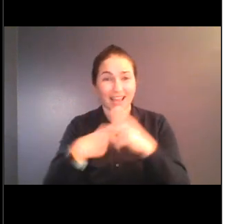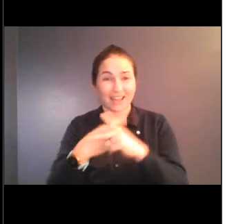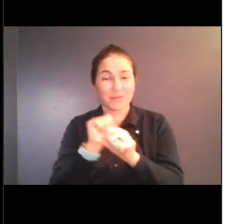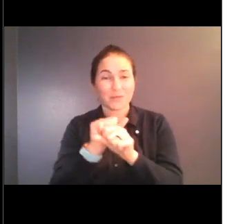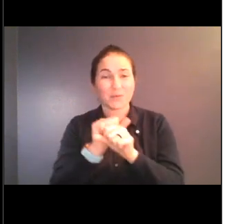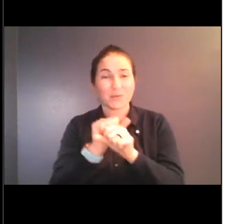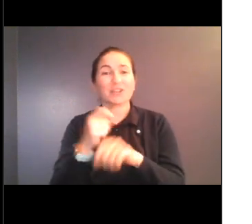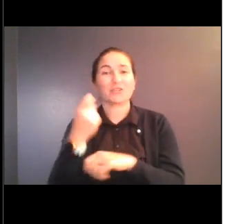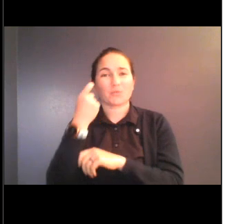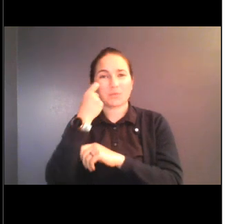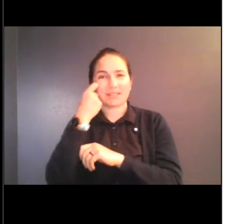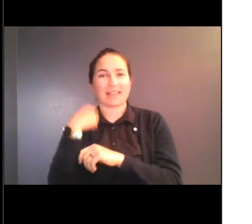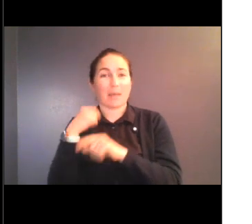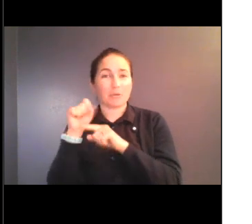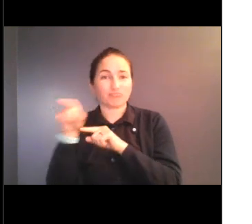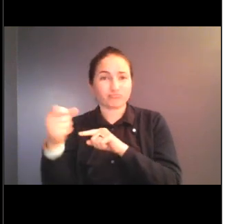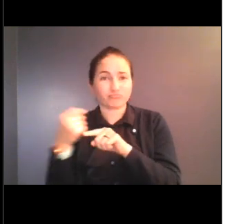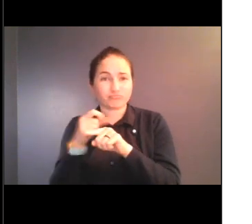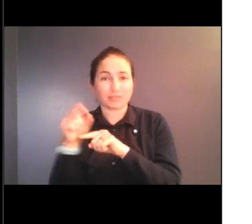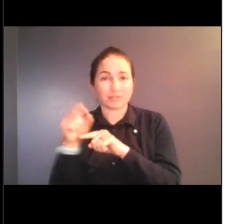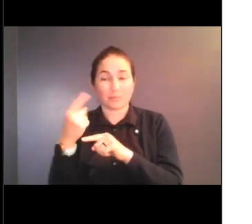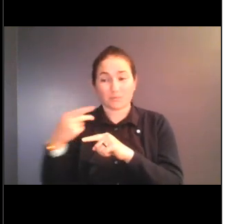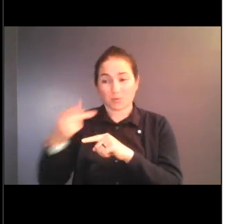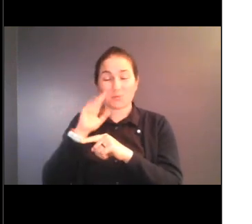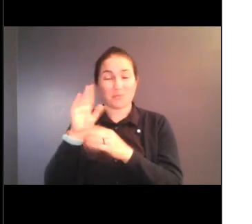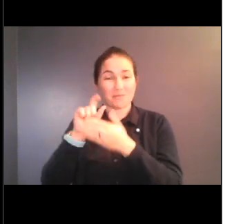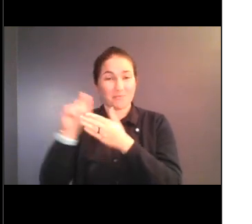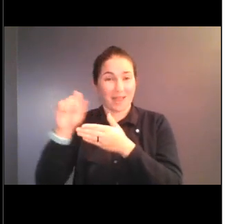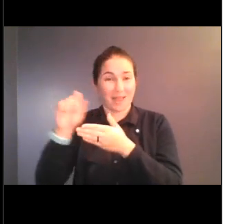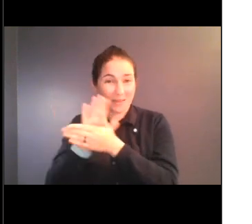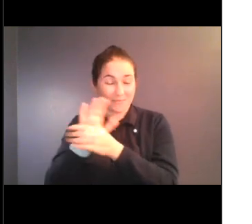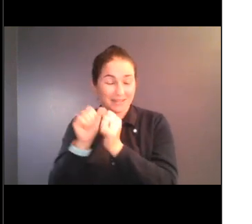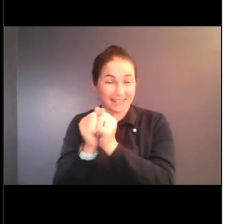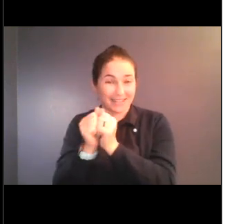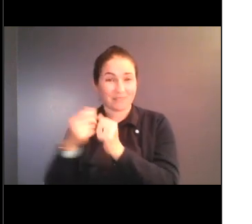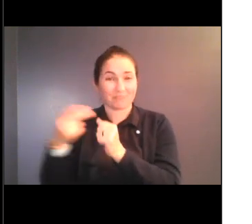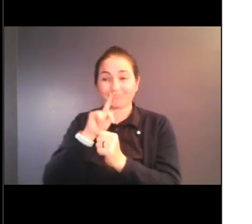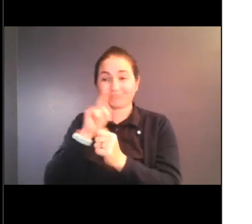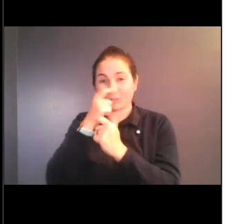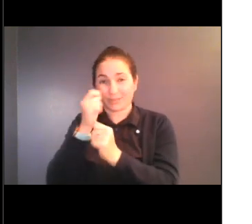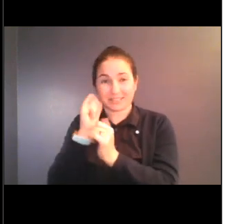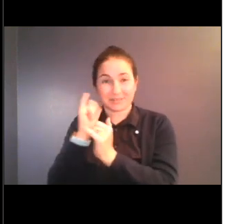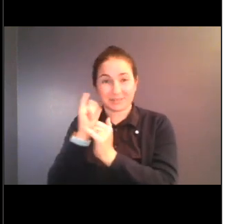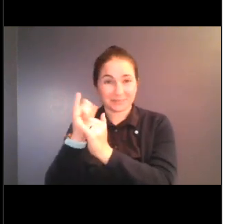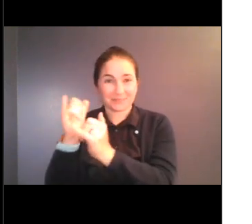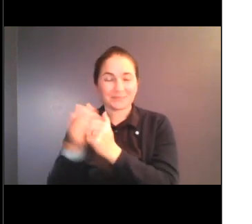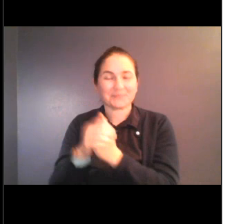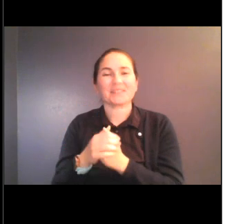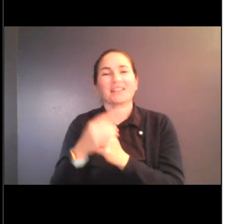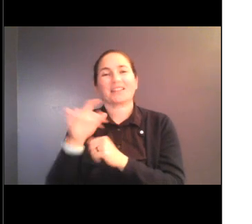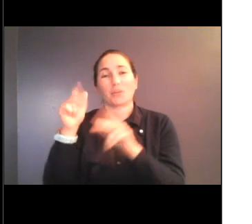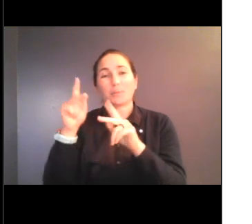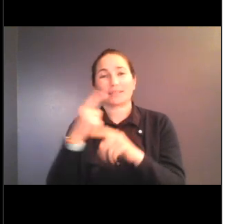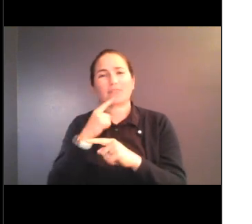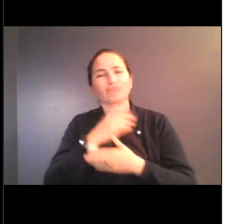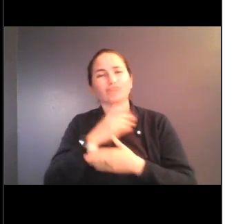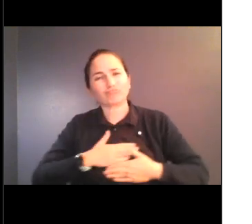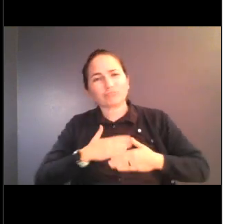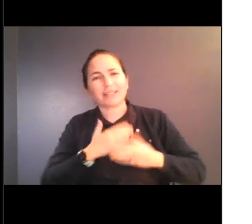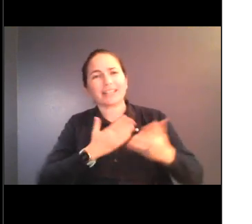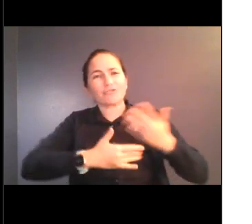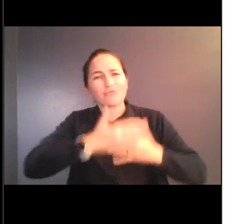been DMing someone because we're gonna do a paper together because we found out we're interested in the same thing. So someone also said, I've really enjoyed interacting with